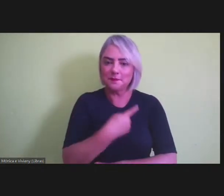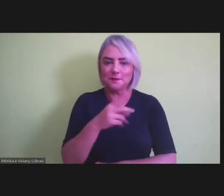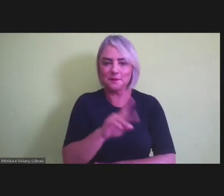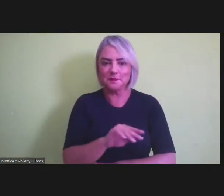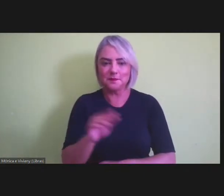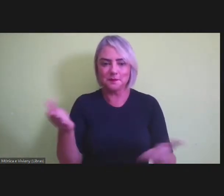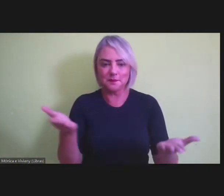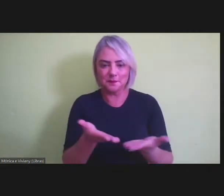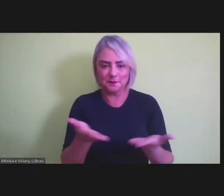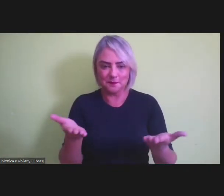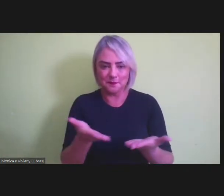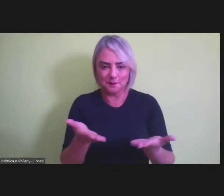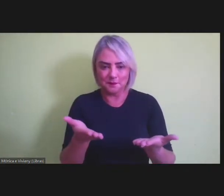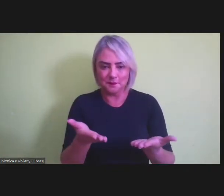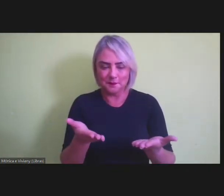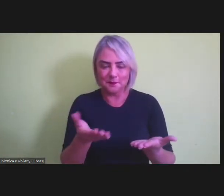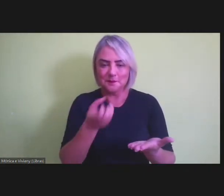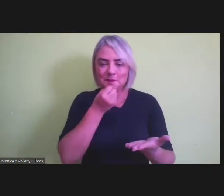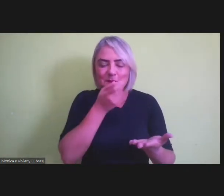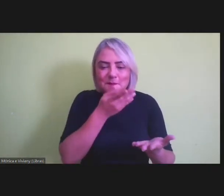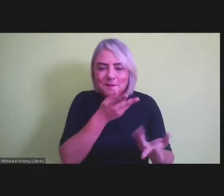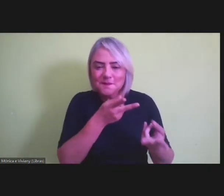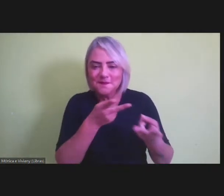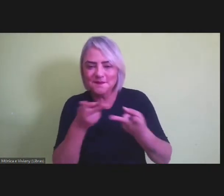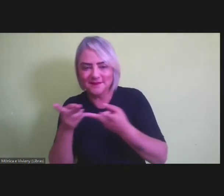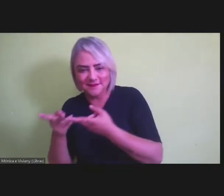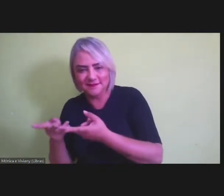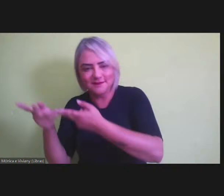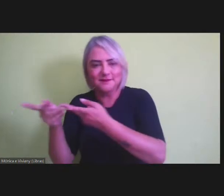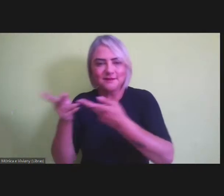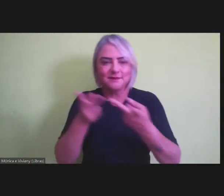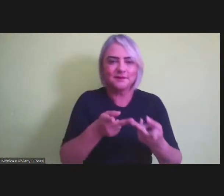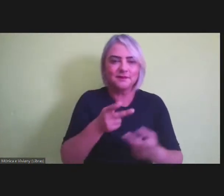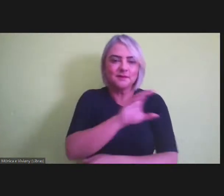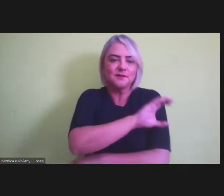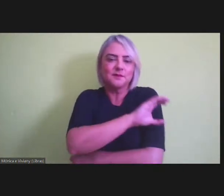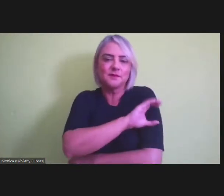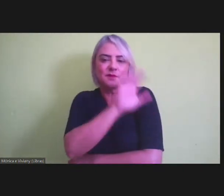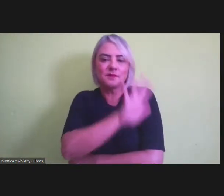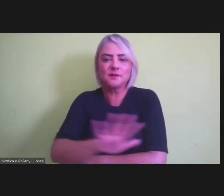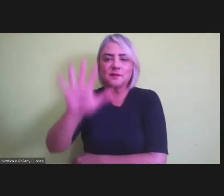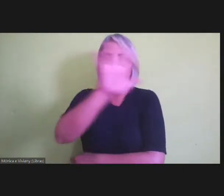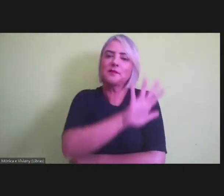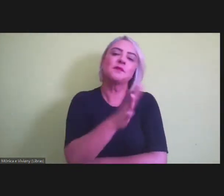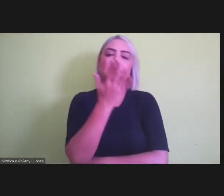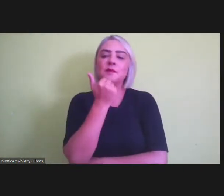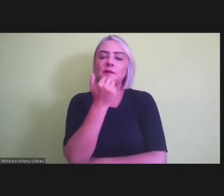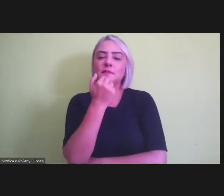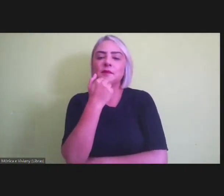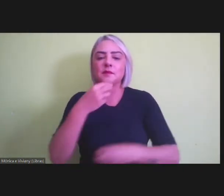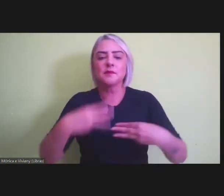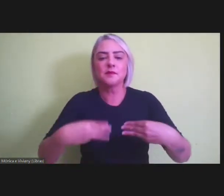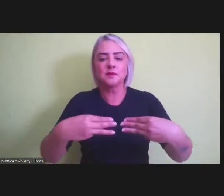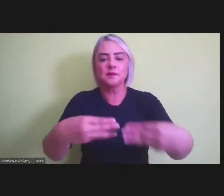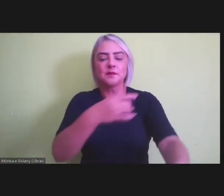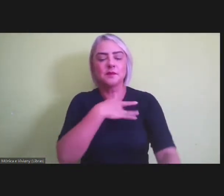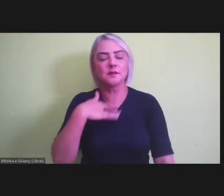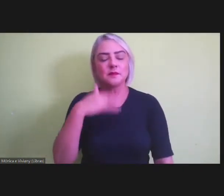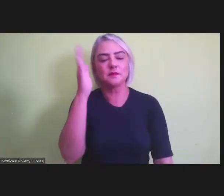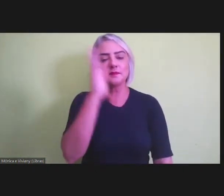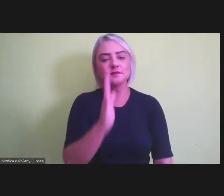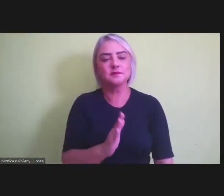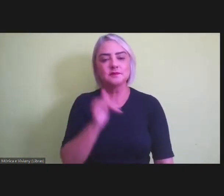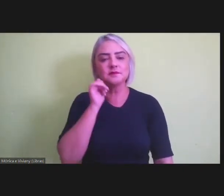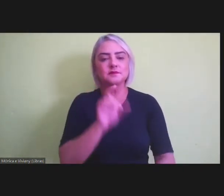system. So just remember that we're going to read it in the end of this day. So now I'm going to ask for